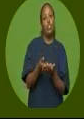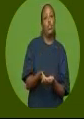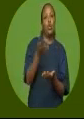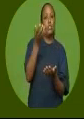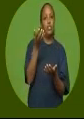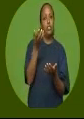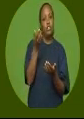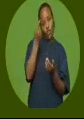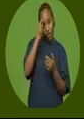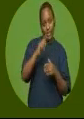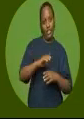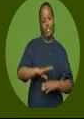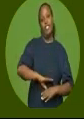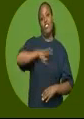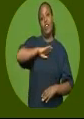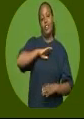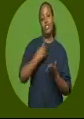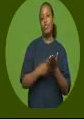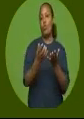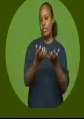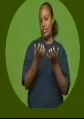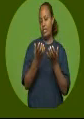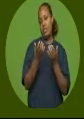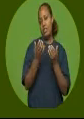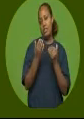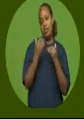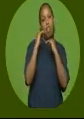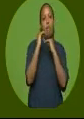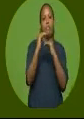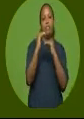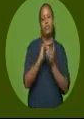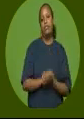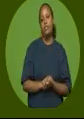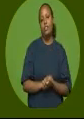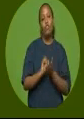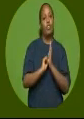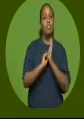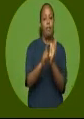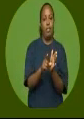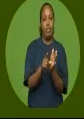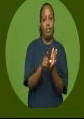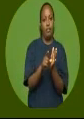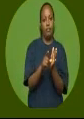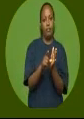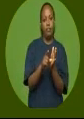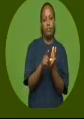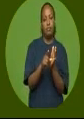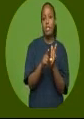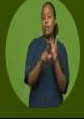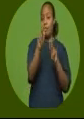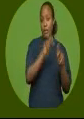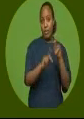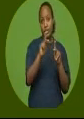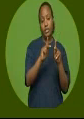resources for satisfying these wants are limited. For example,